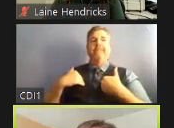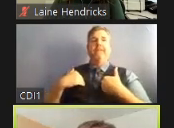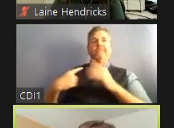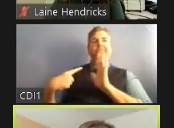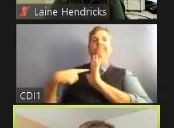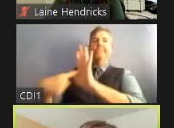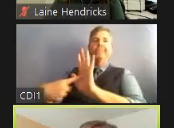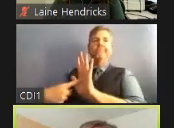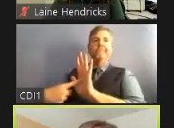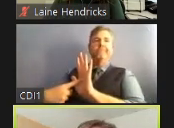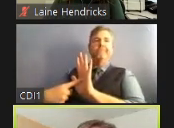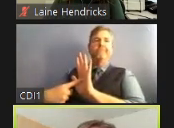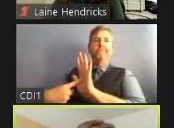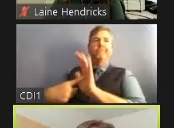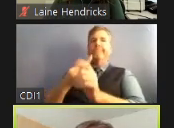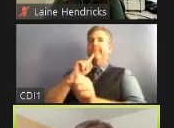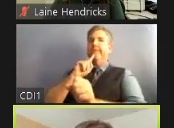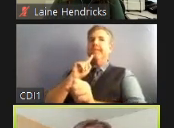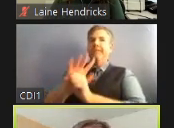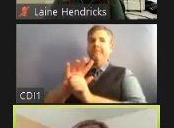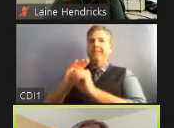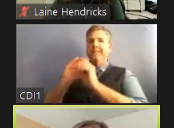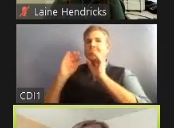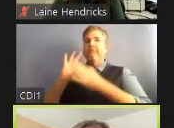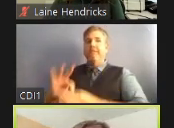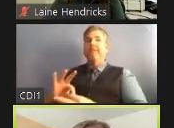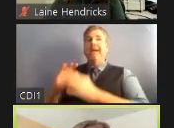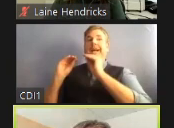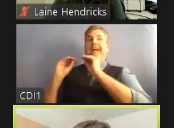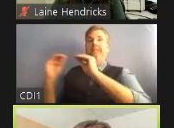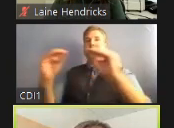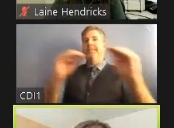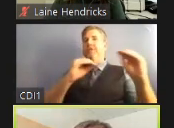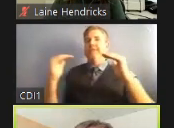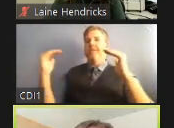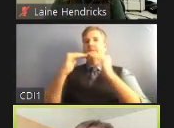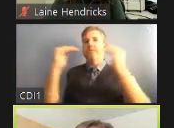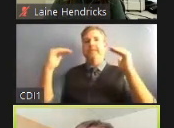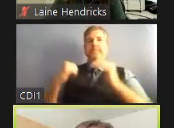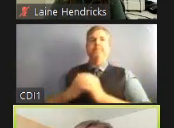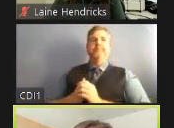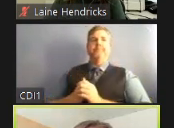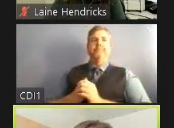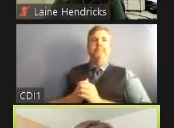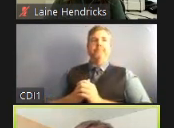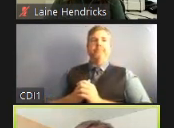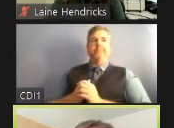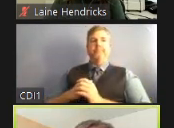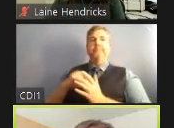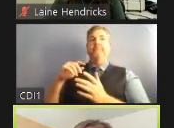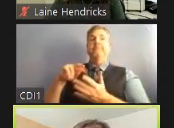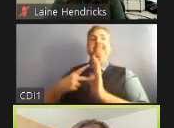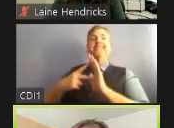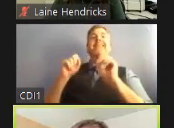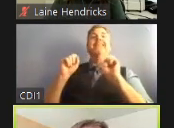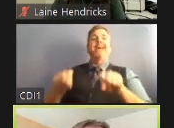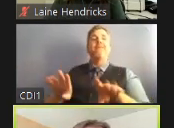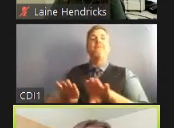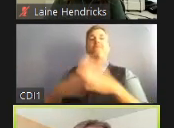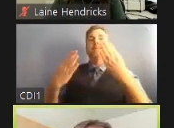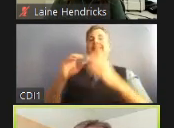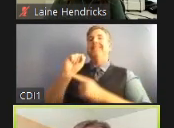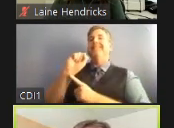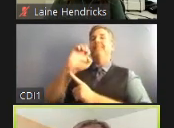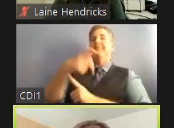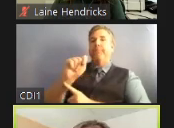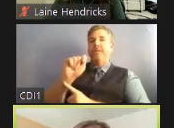The earliest any school would open in Marin County would be September 8th, which is the day after Labor Day. And we'll be watching the numbers very